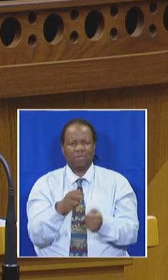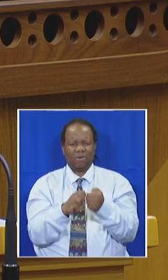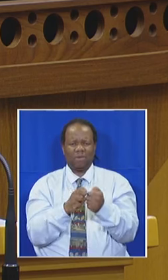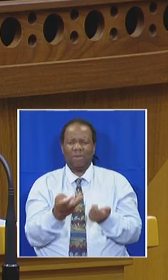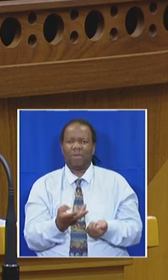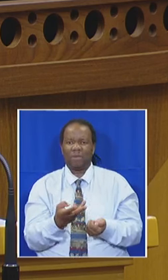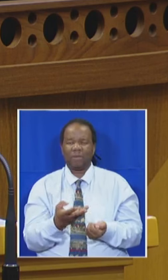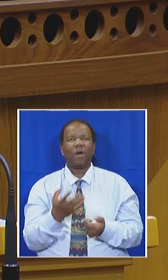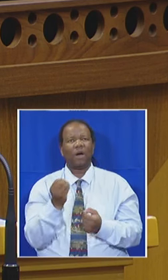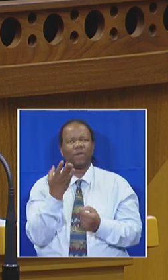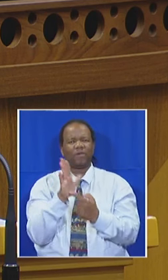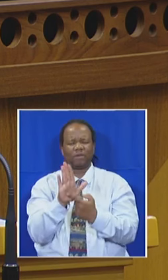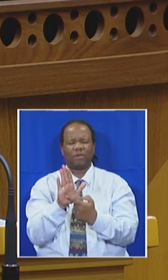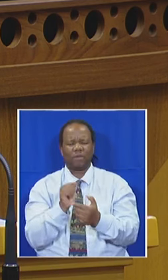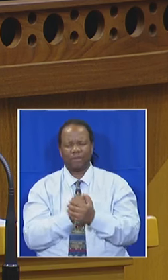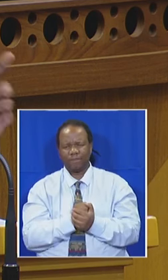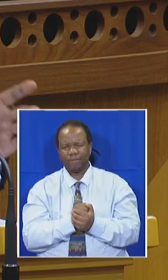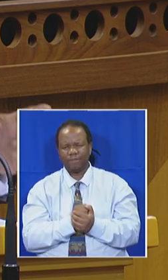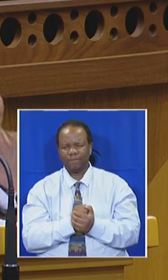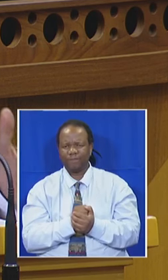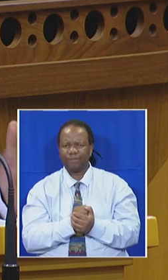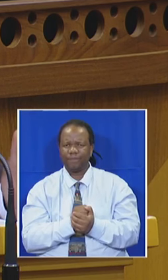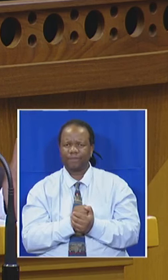if, for an example,